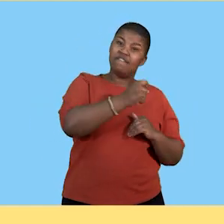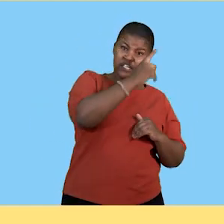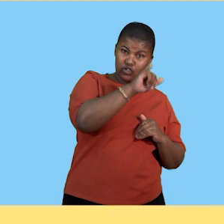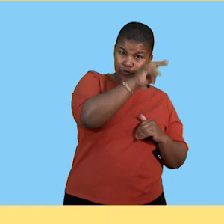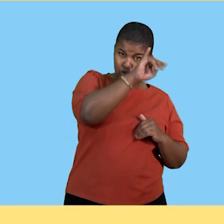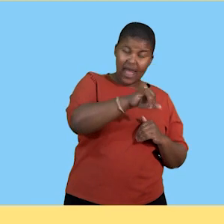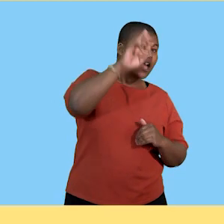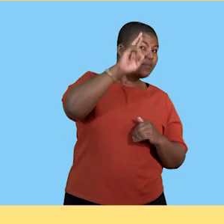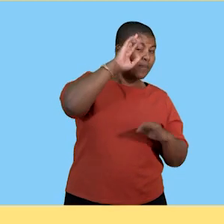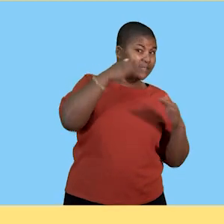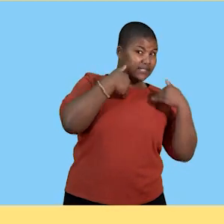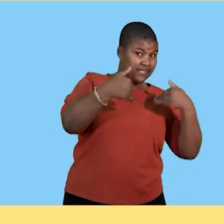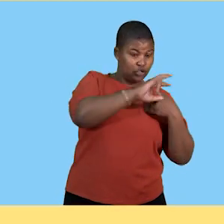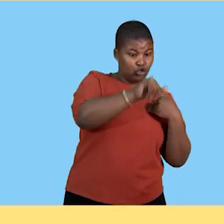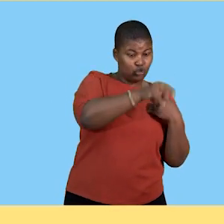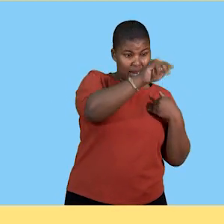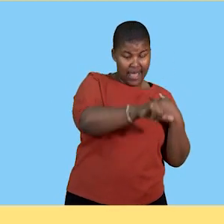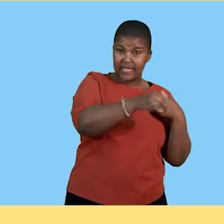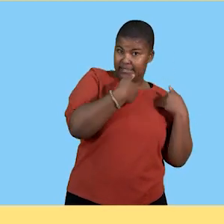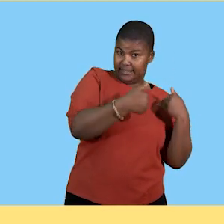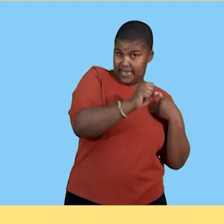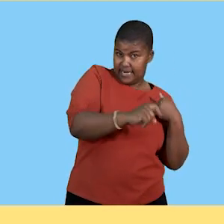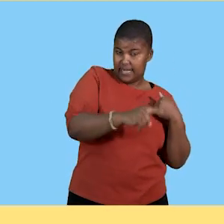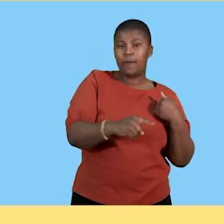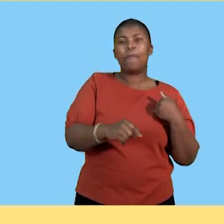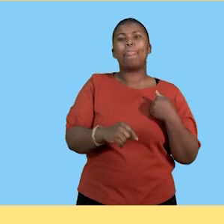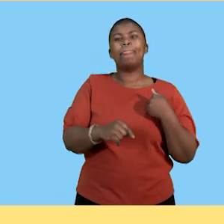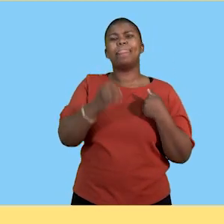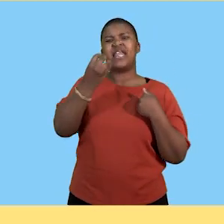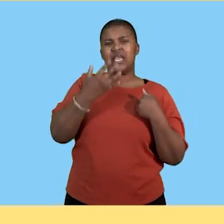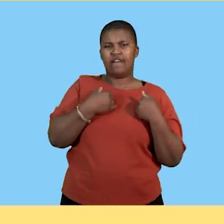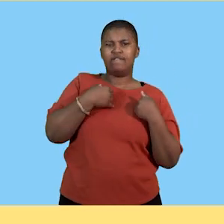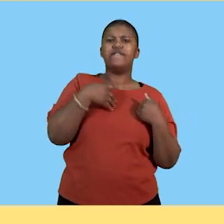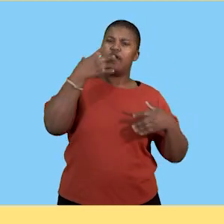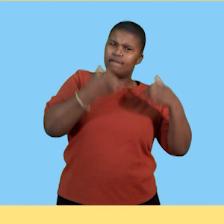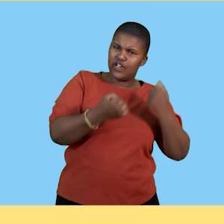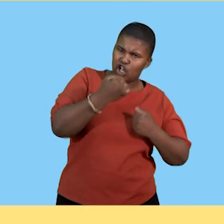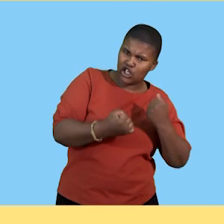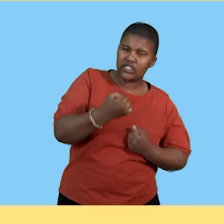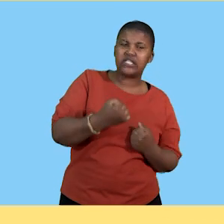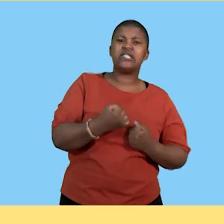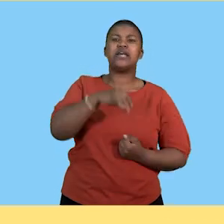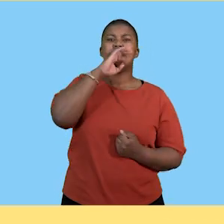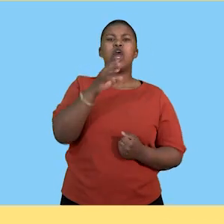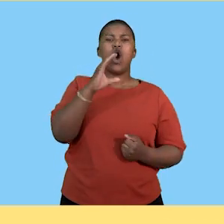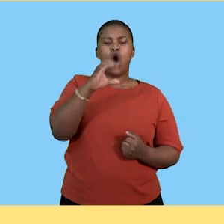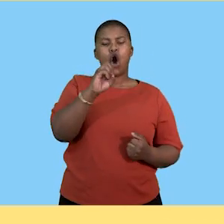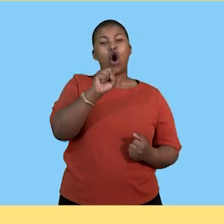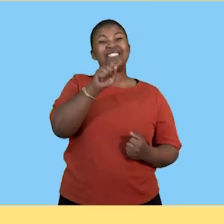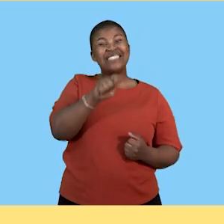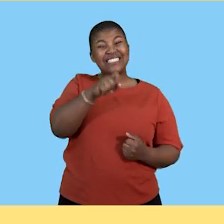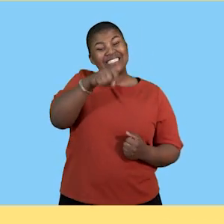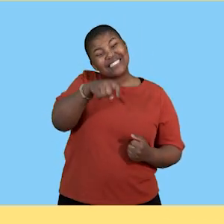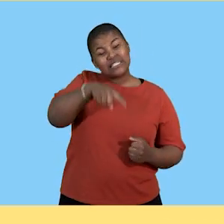July. Remember, this is your beginning. And then we are given vehicles, so this will be your